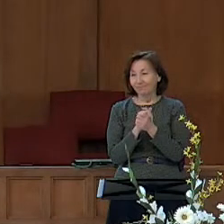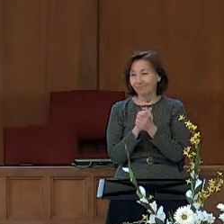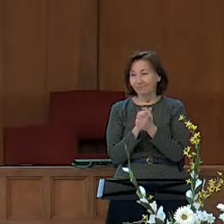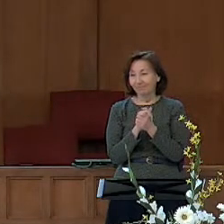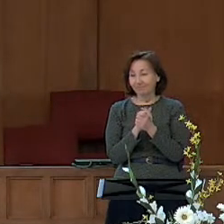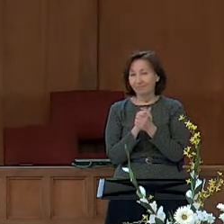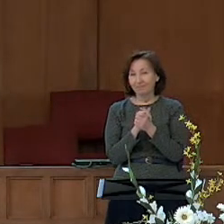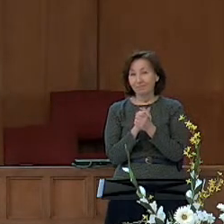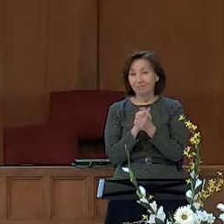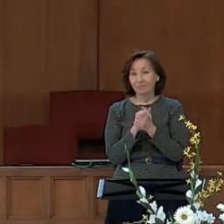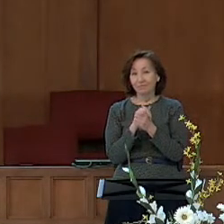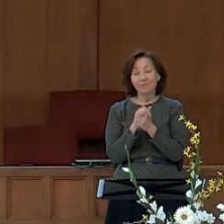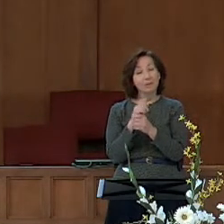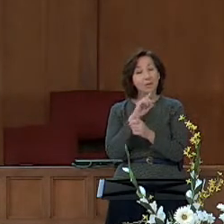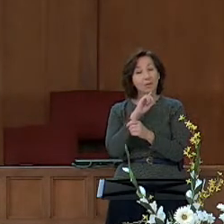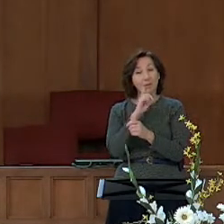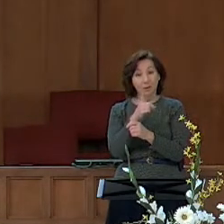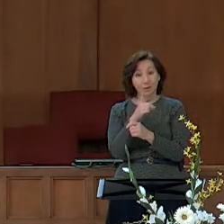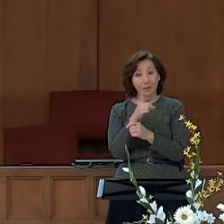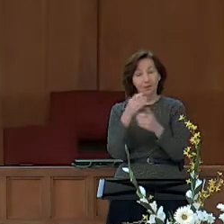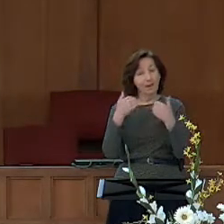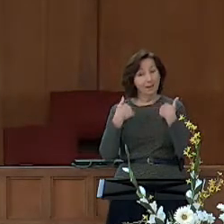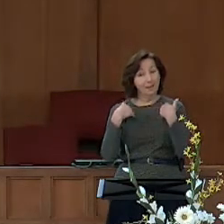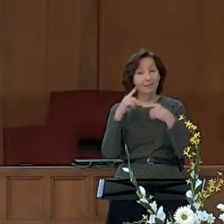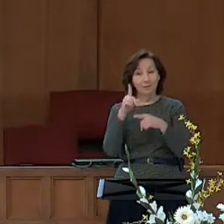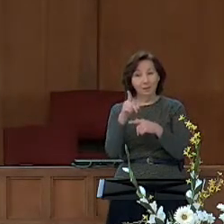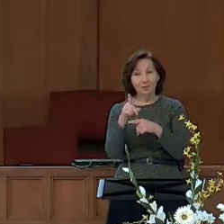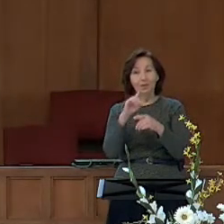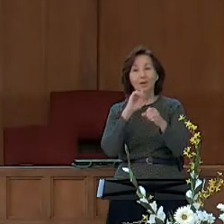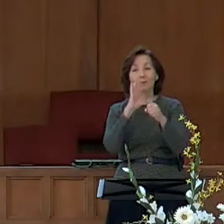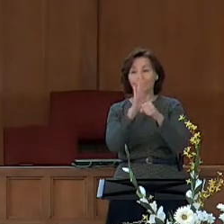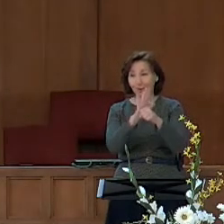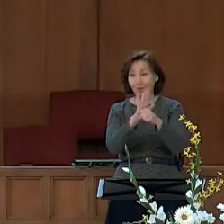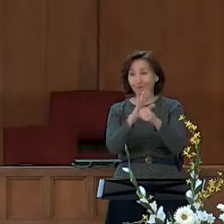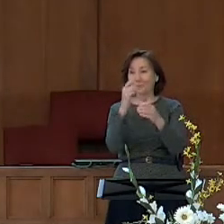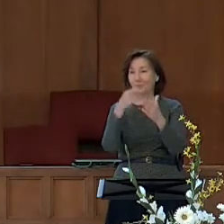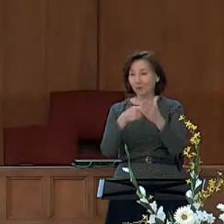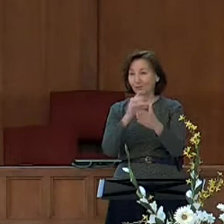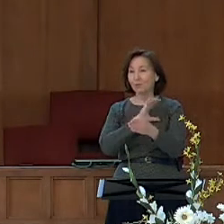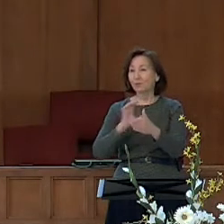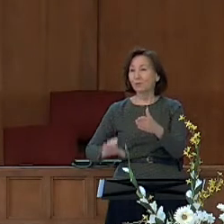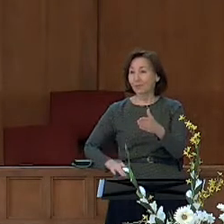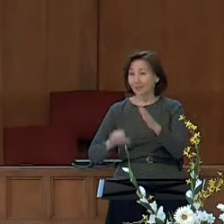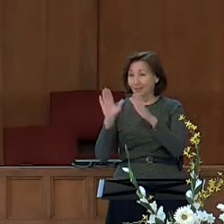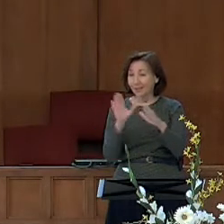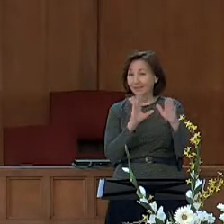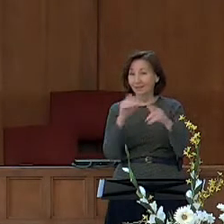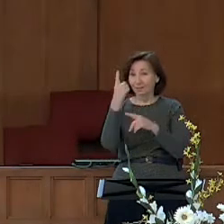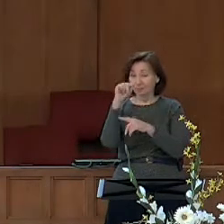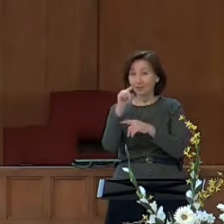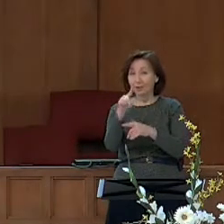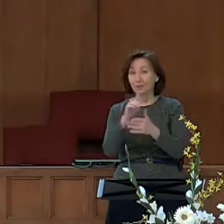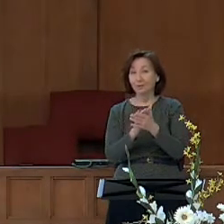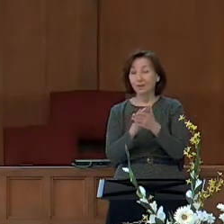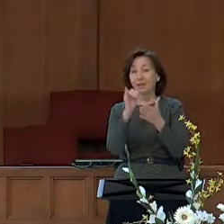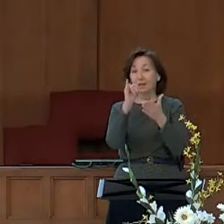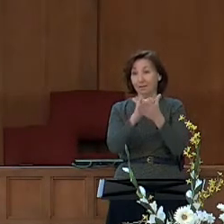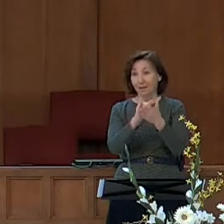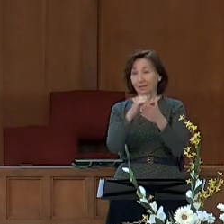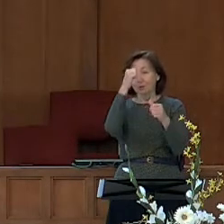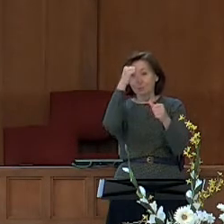Are you, have you affirmed what Christ has done for you? That's remembering